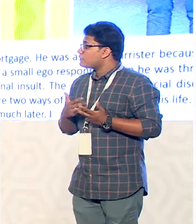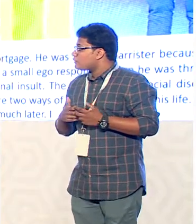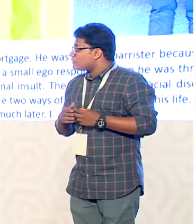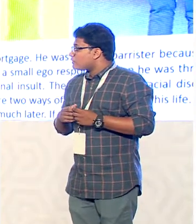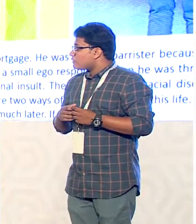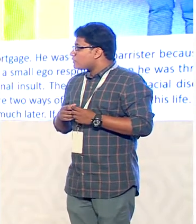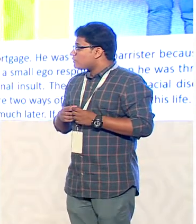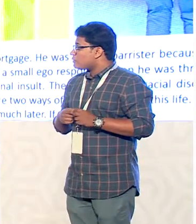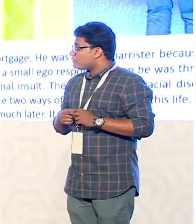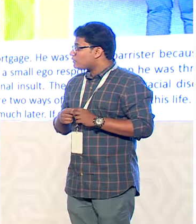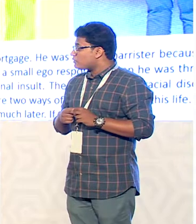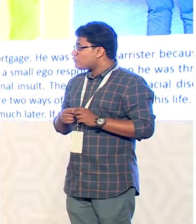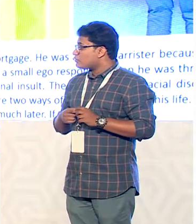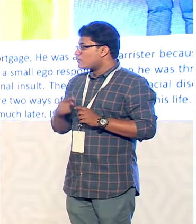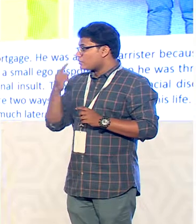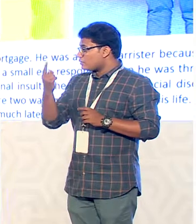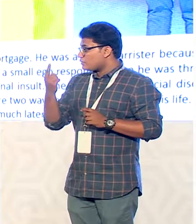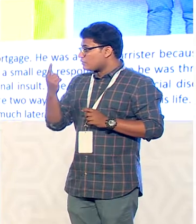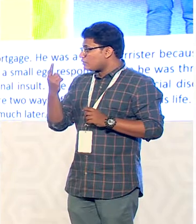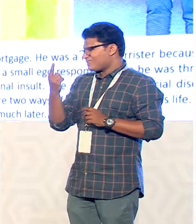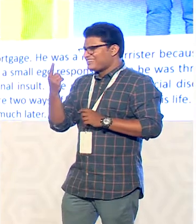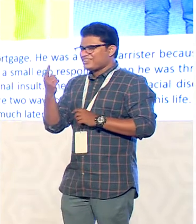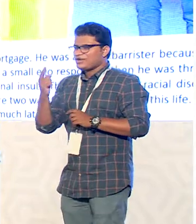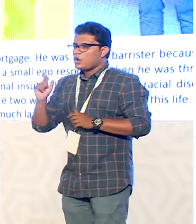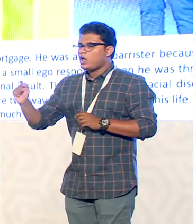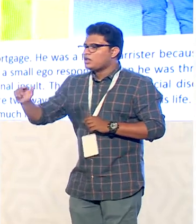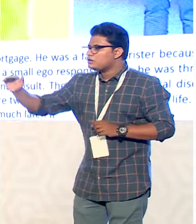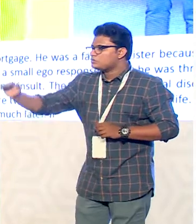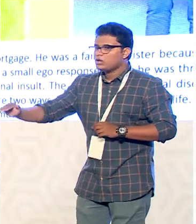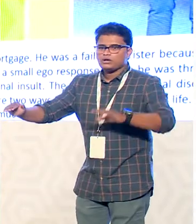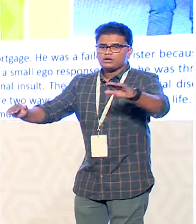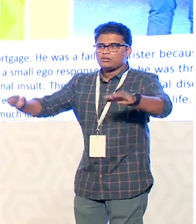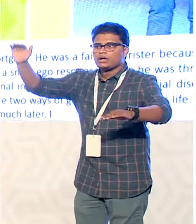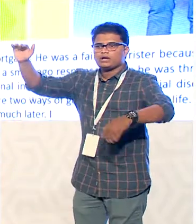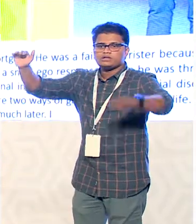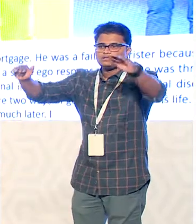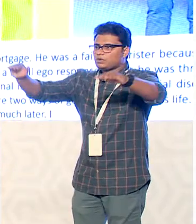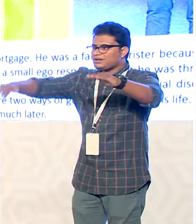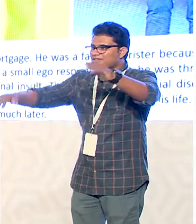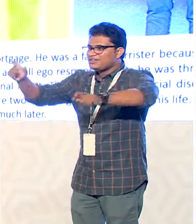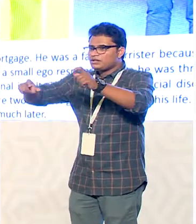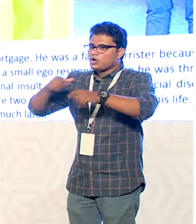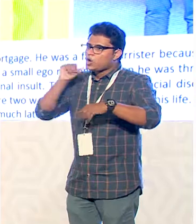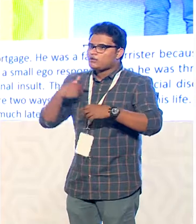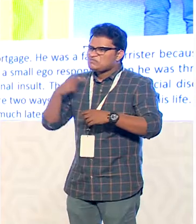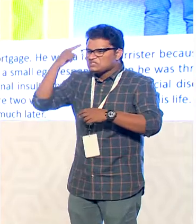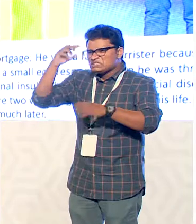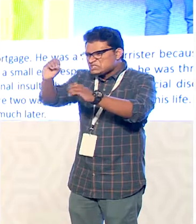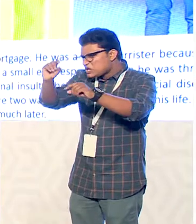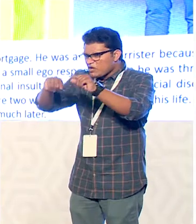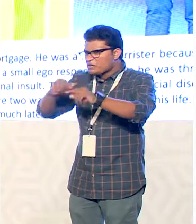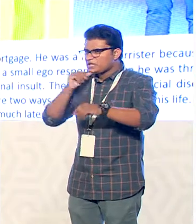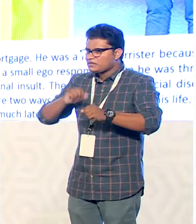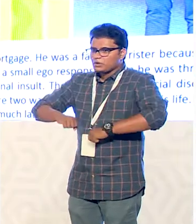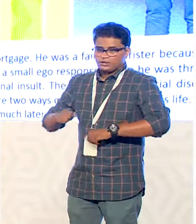that one is that nobody is too small, nobody has zero ability. But the other is that often